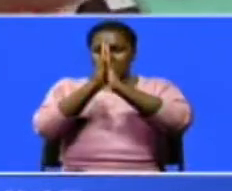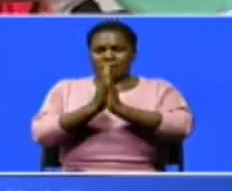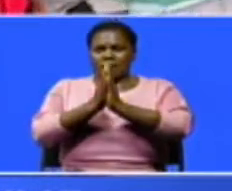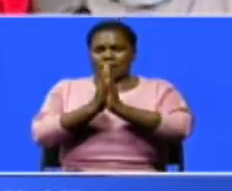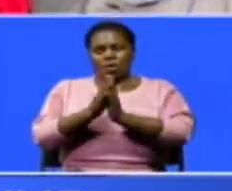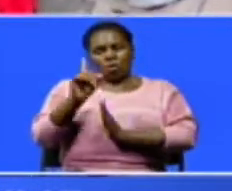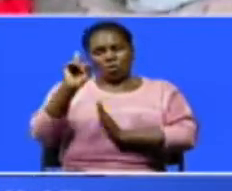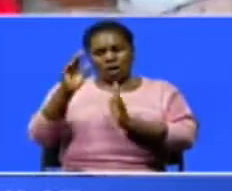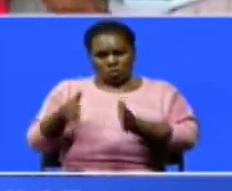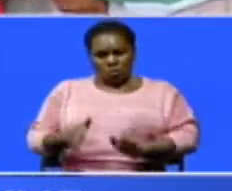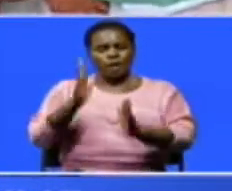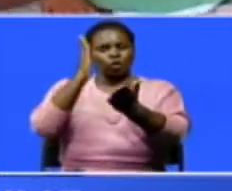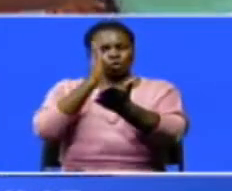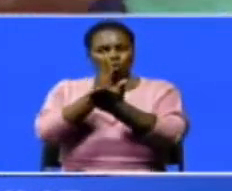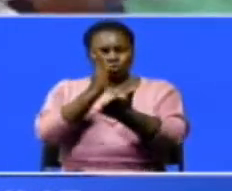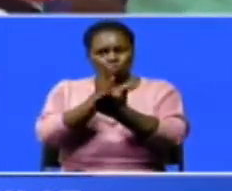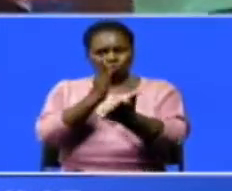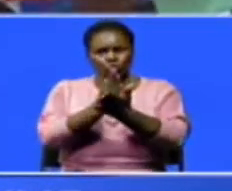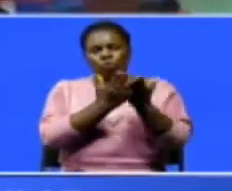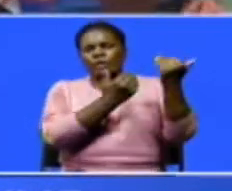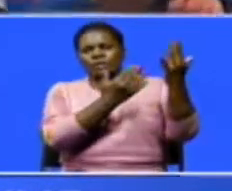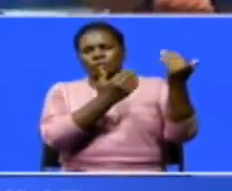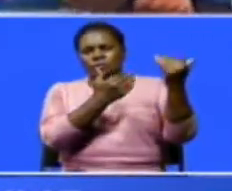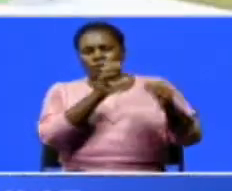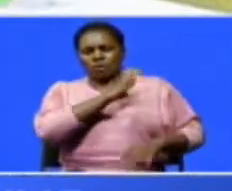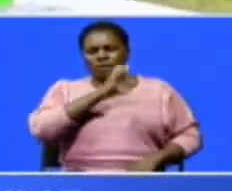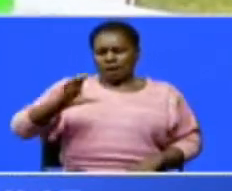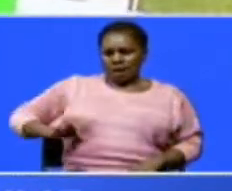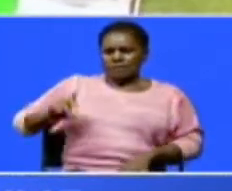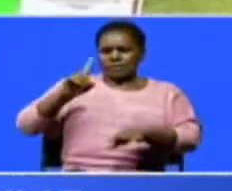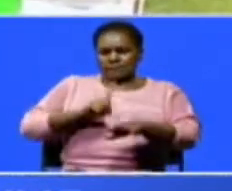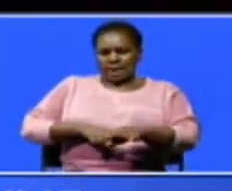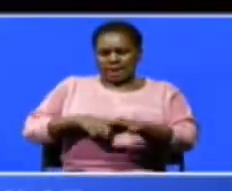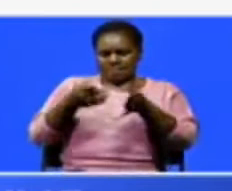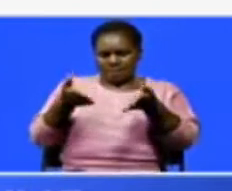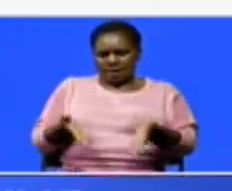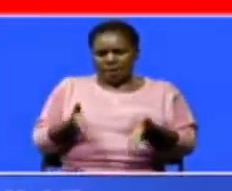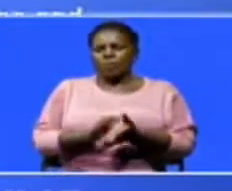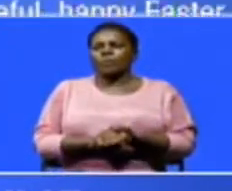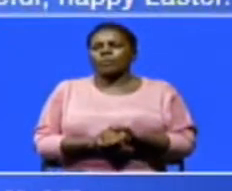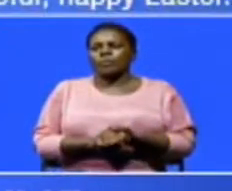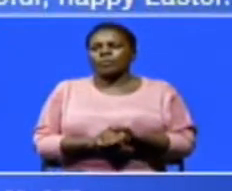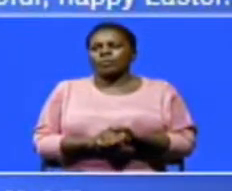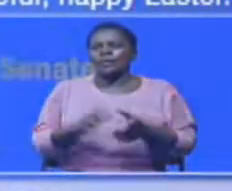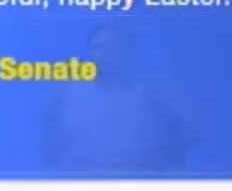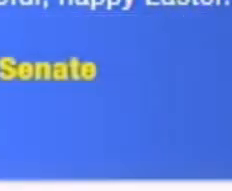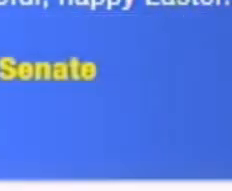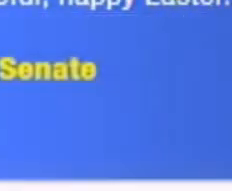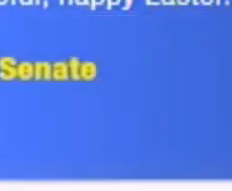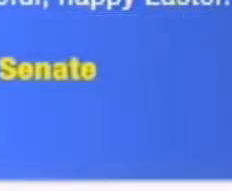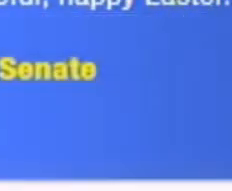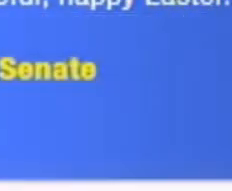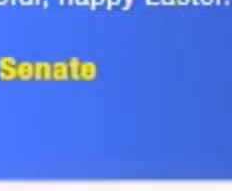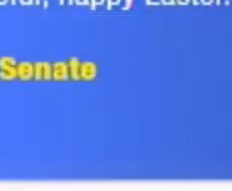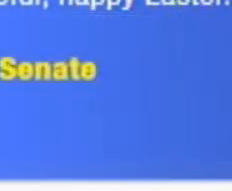the one sure way to live true to the expectations of Christ during this trying season. This, as his Senate